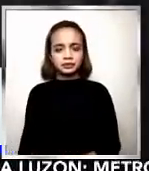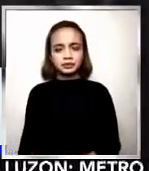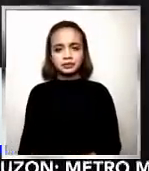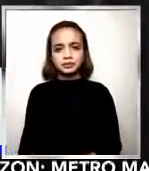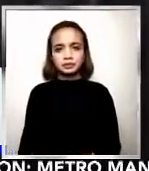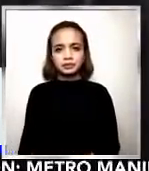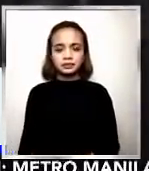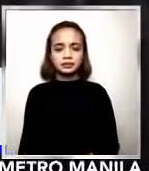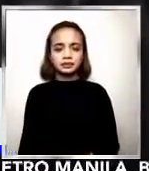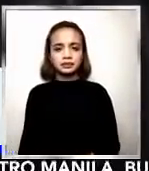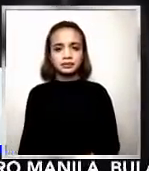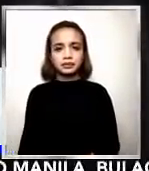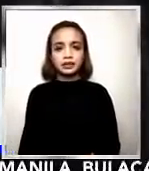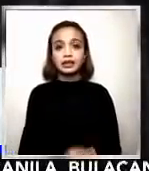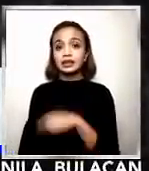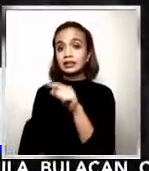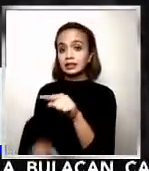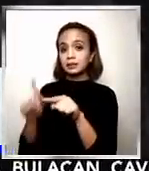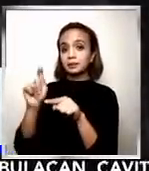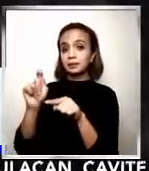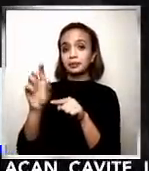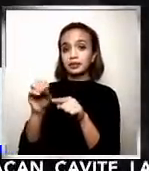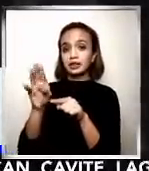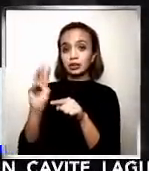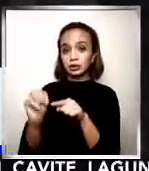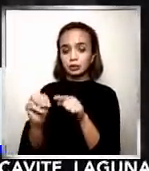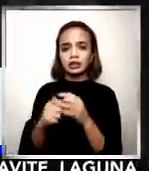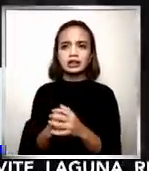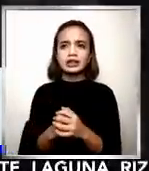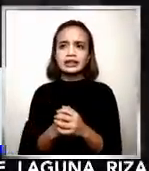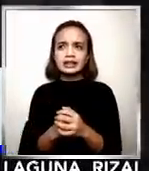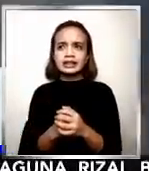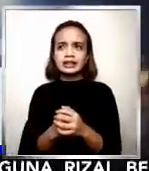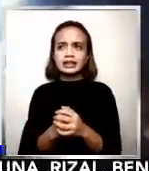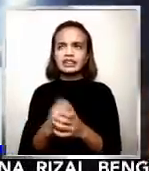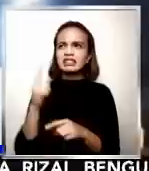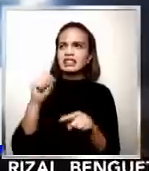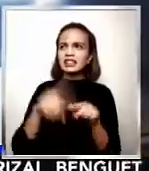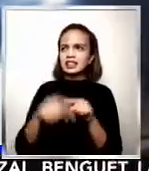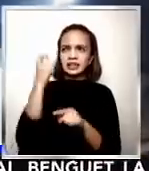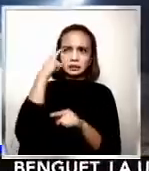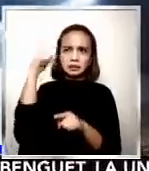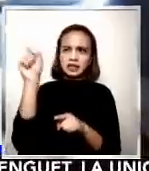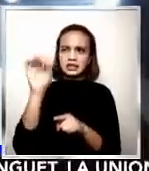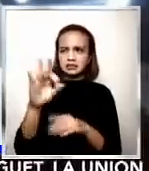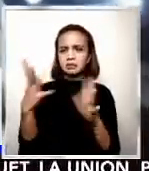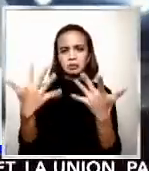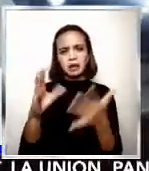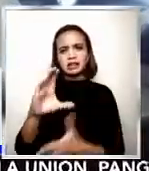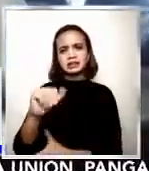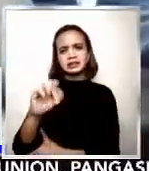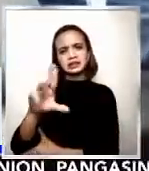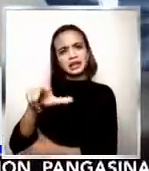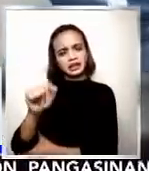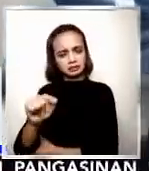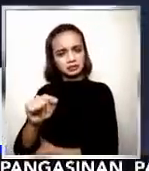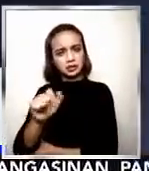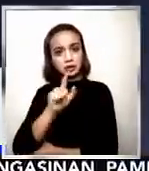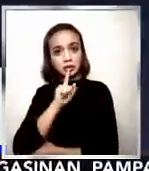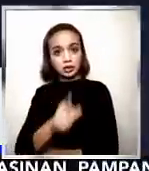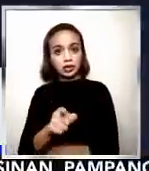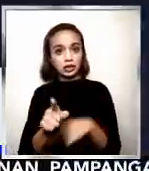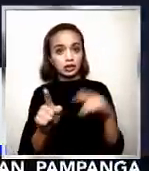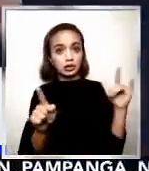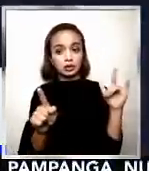Si Tom naman, hindi na raw ma-imagine ang buhay niya na wala si Carla. Ang pagmamahal daw ng aktres ang tumulong sa